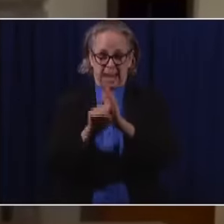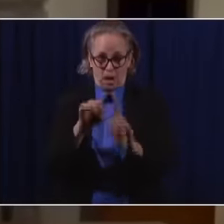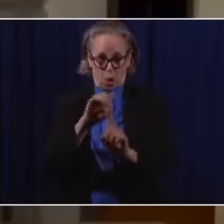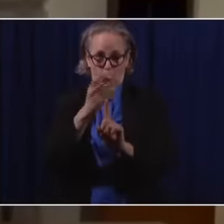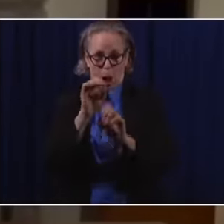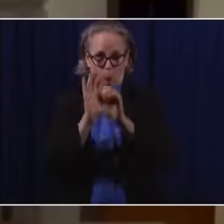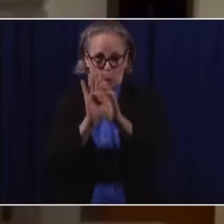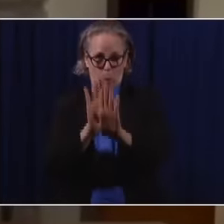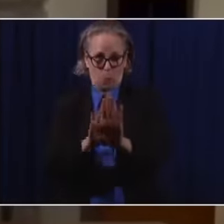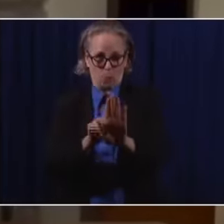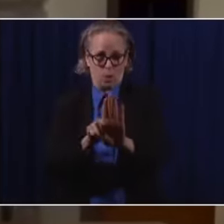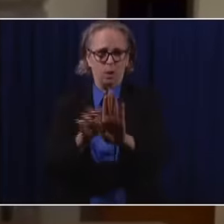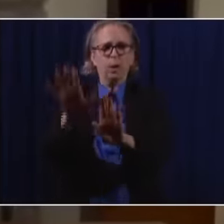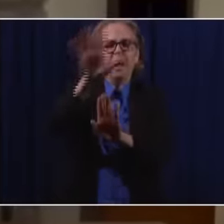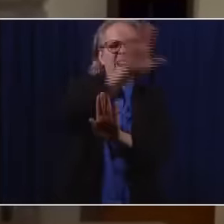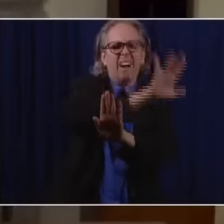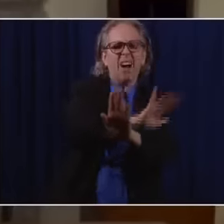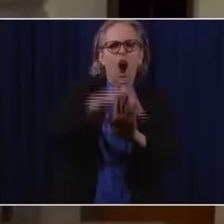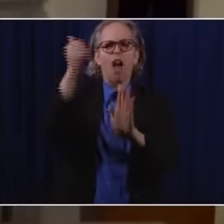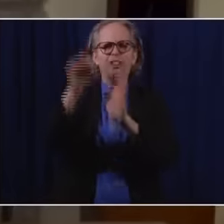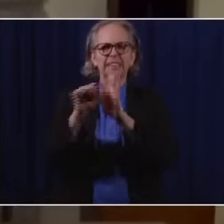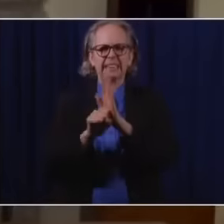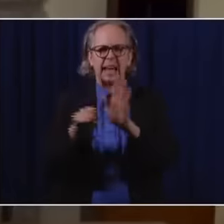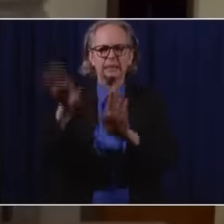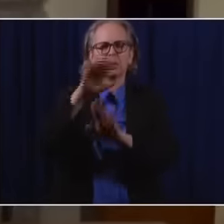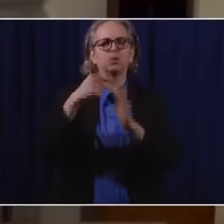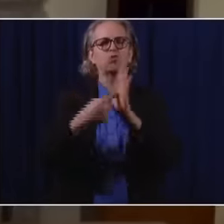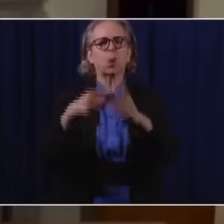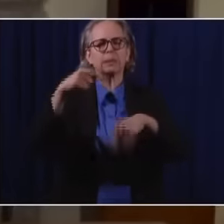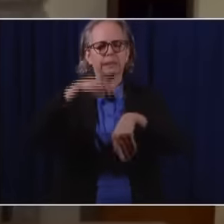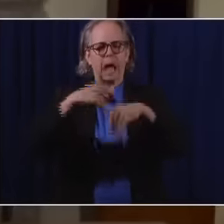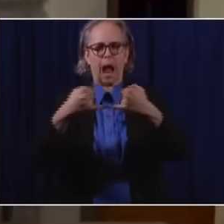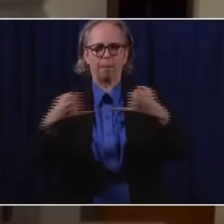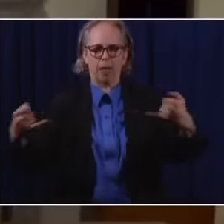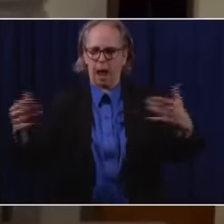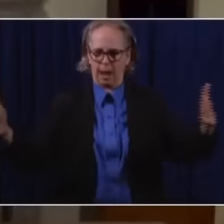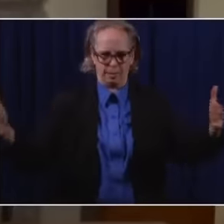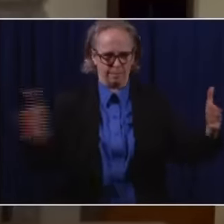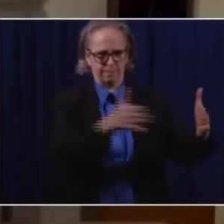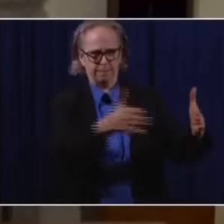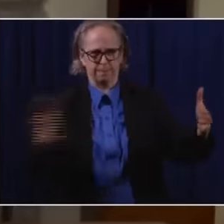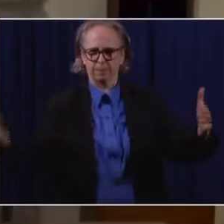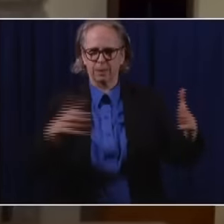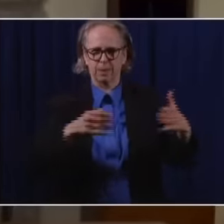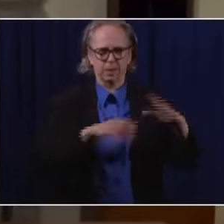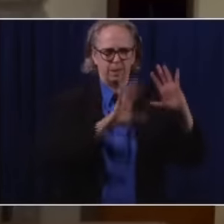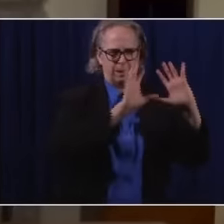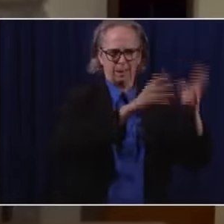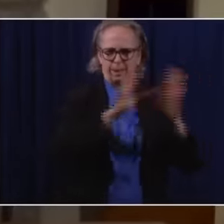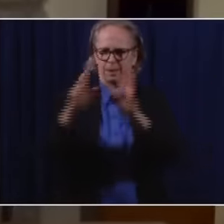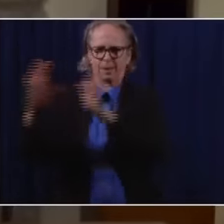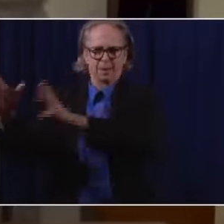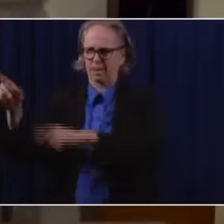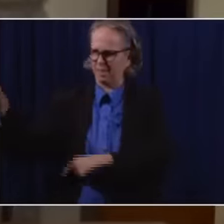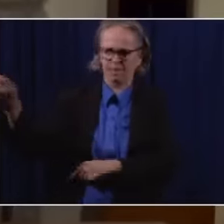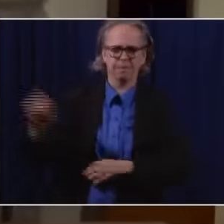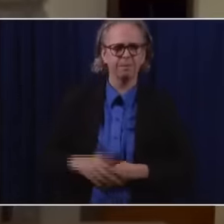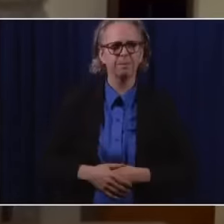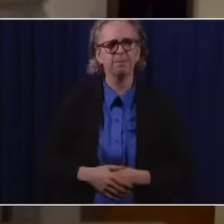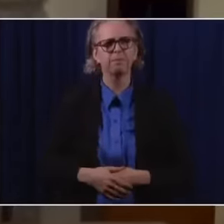a timeline. You can see Ohio is mapped out a little bit in here. You can see our neighboring states, and you can also